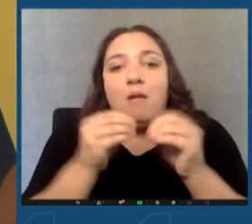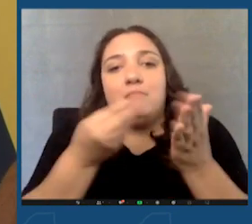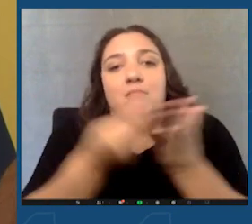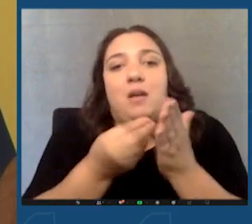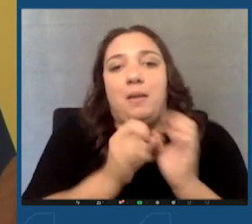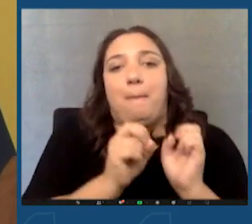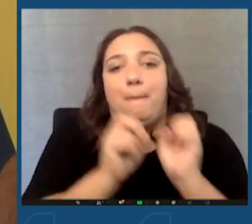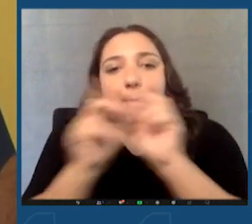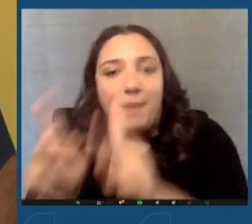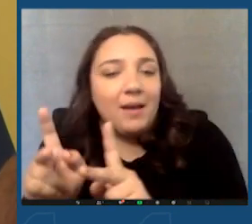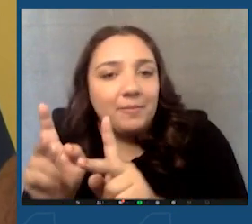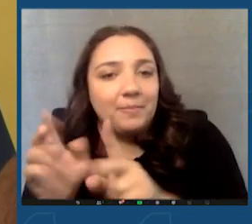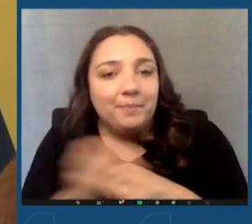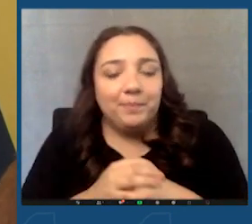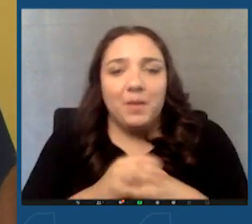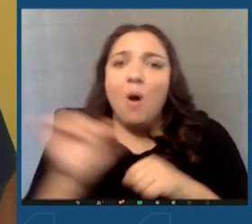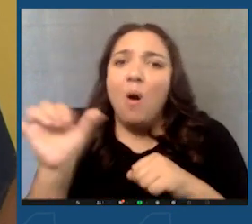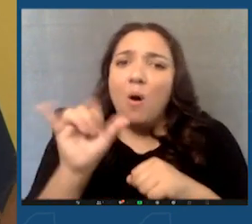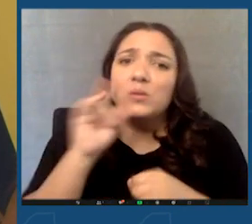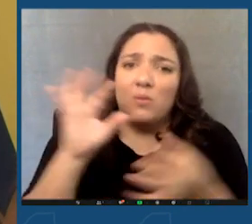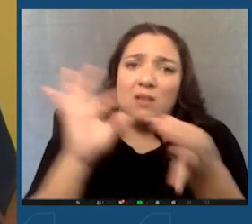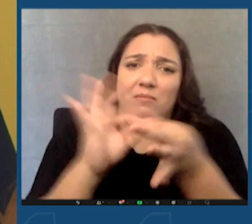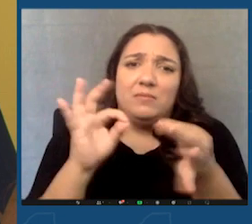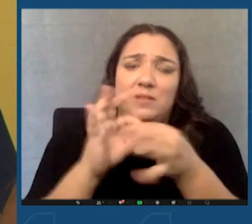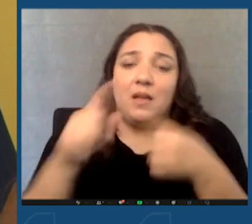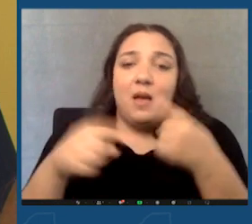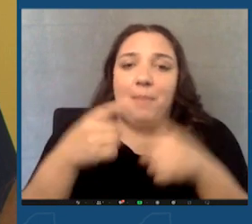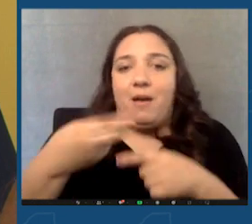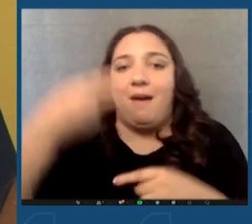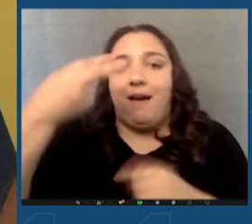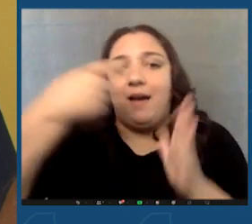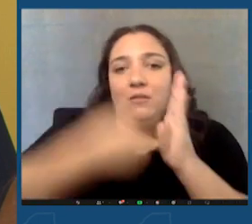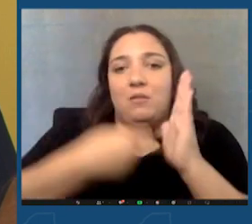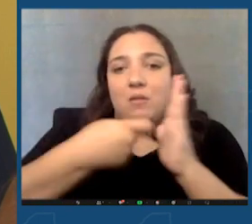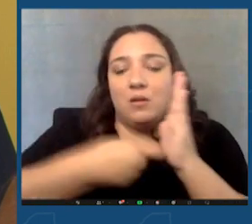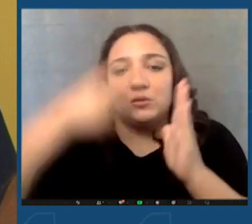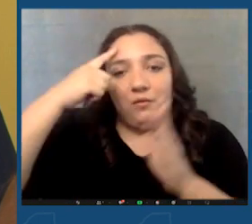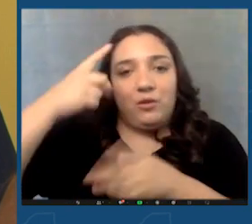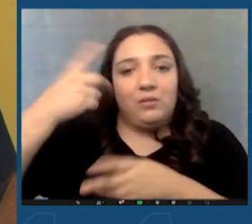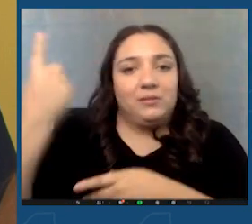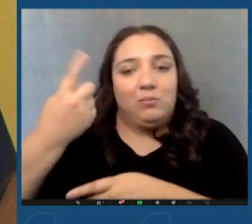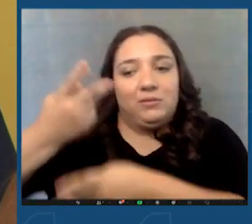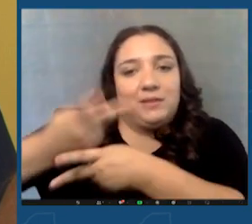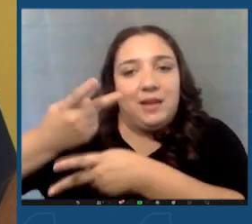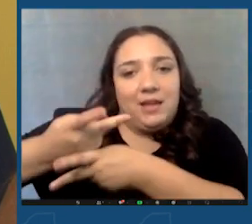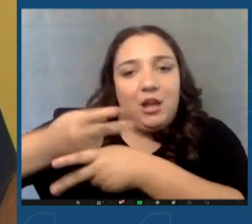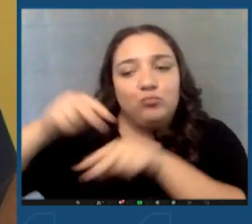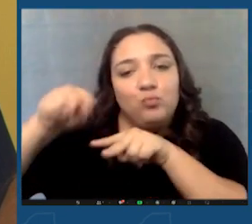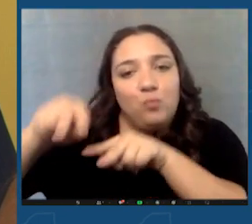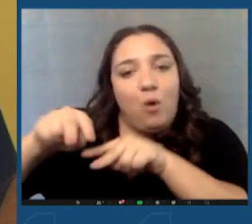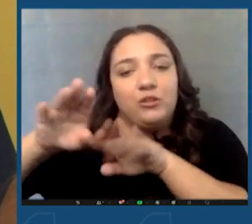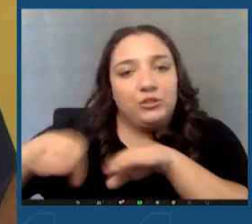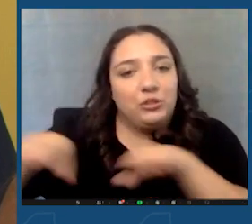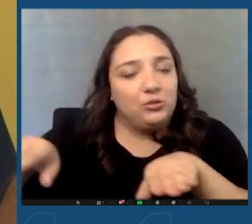had mentioned the high cost of child care and why it's unattainable for so many families. We also said